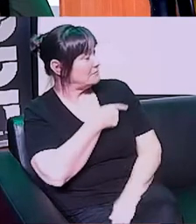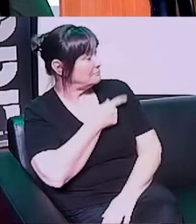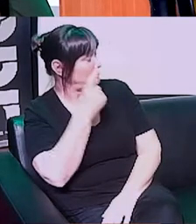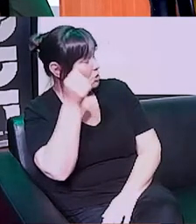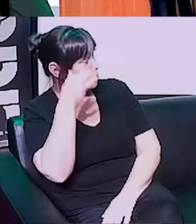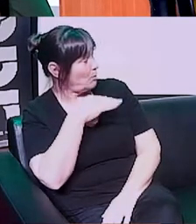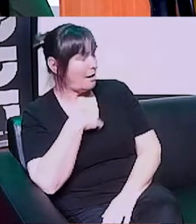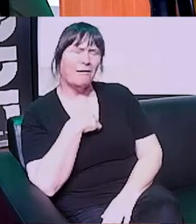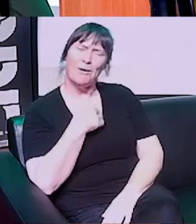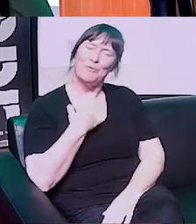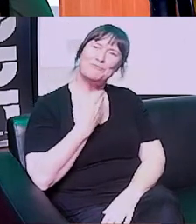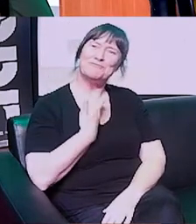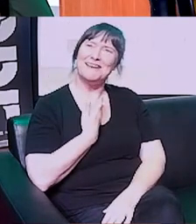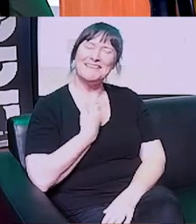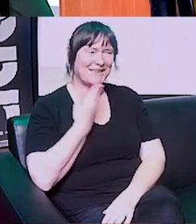Probably...